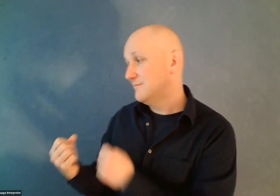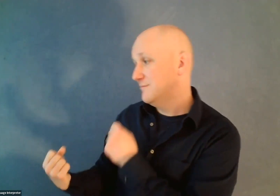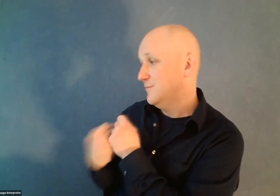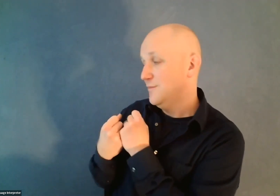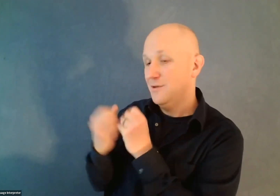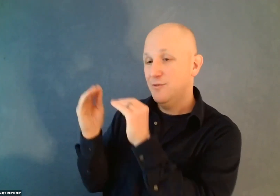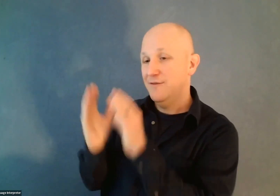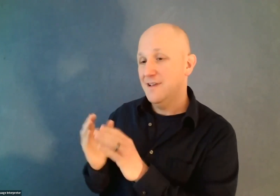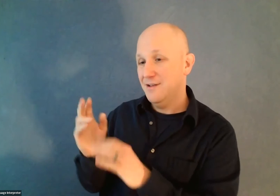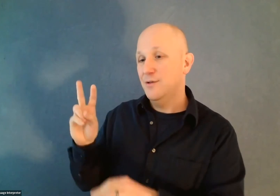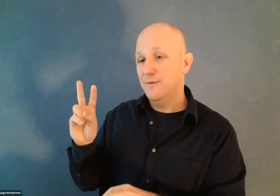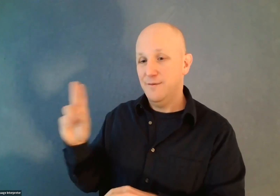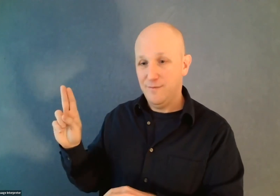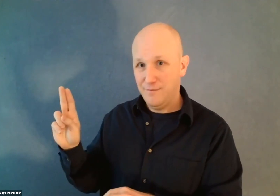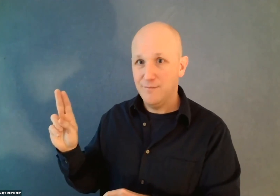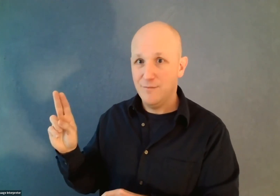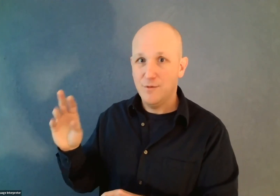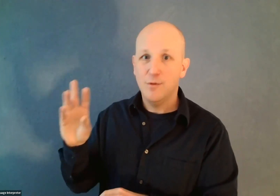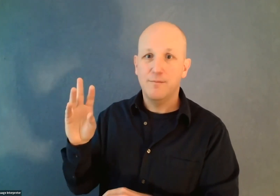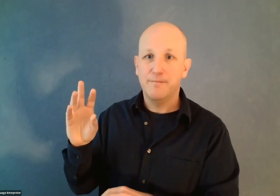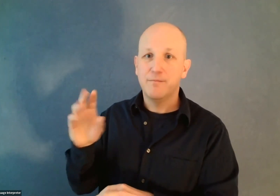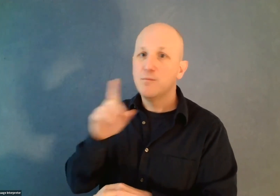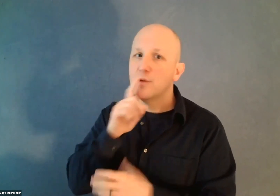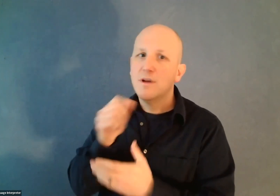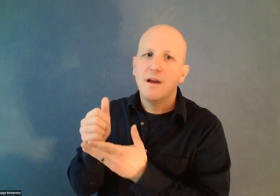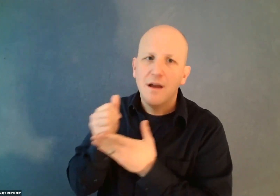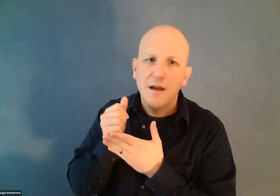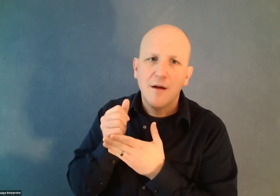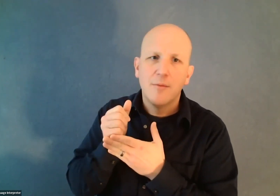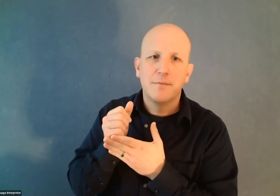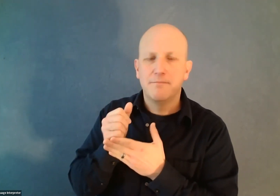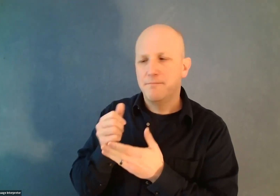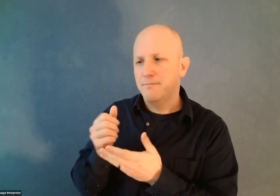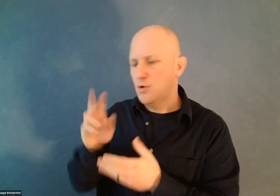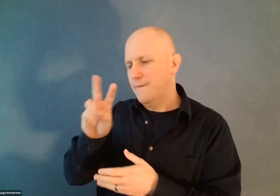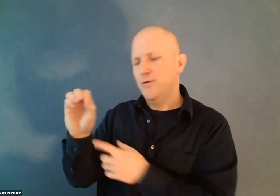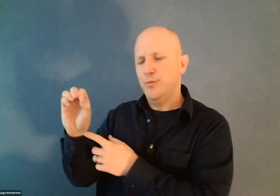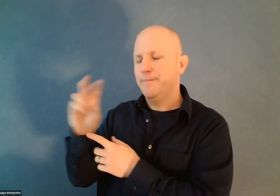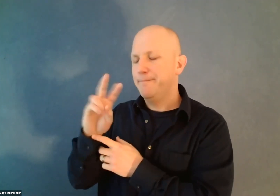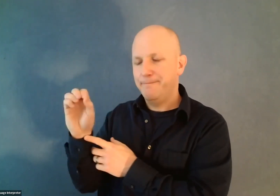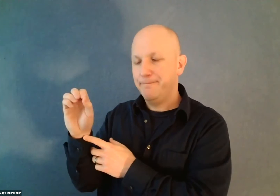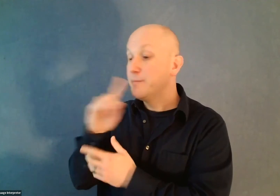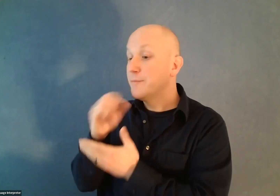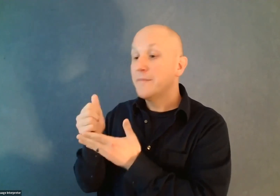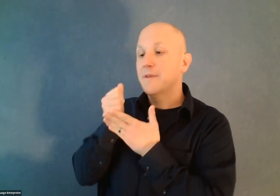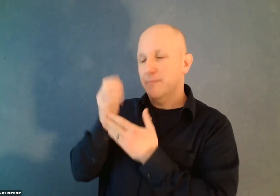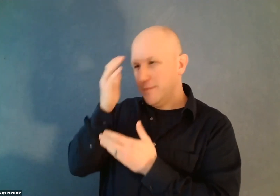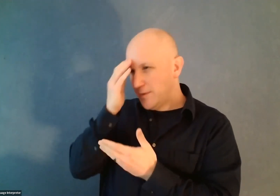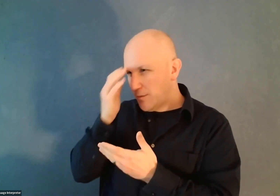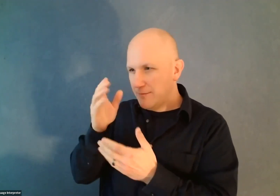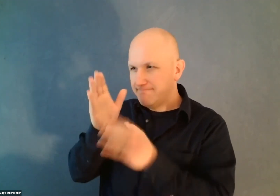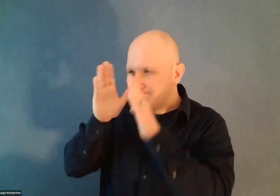to really tone in on what to look for when applying for